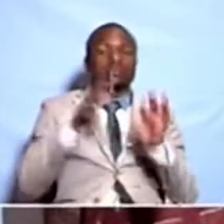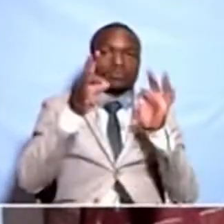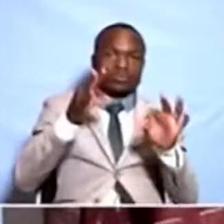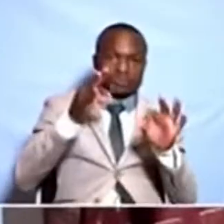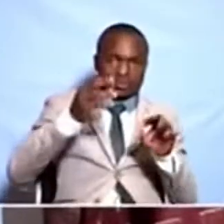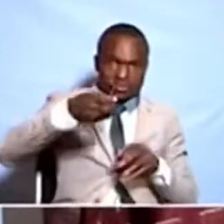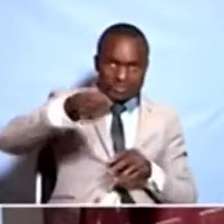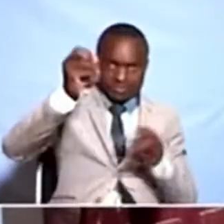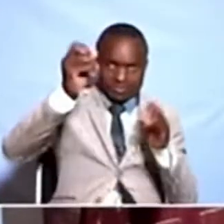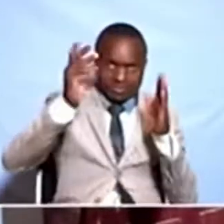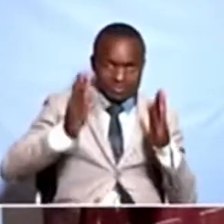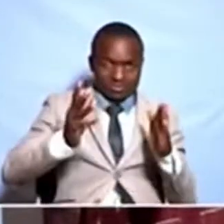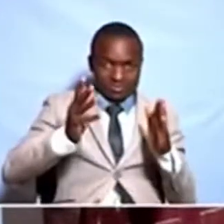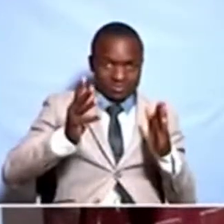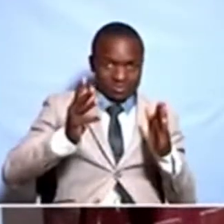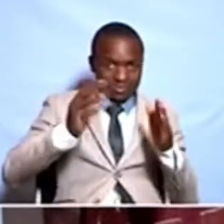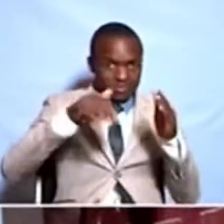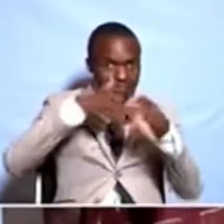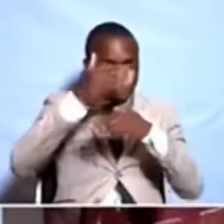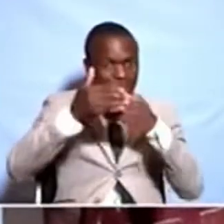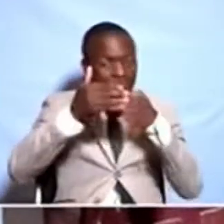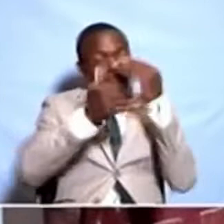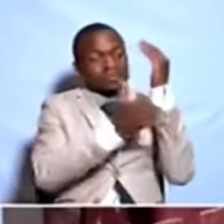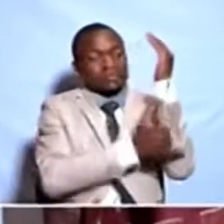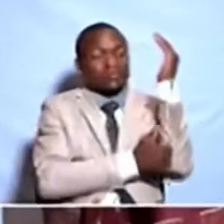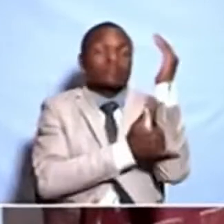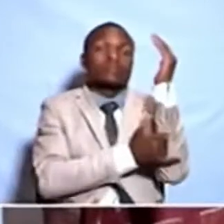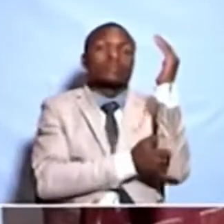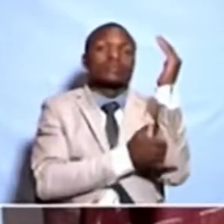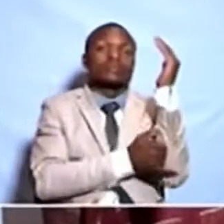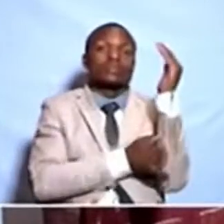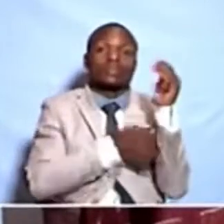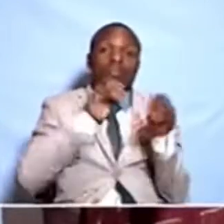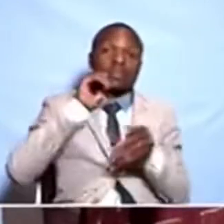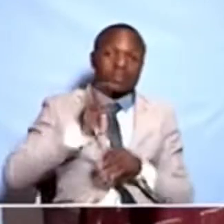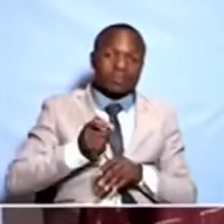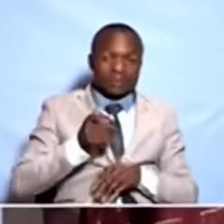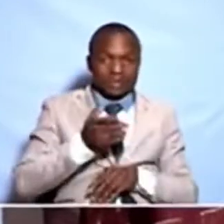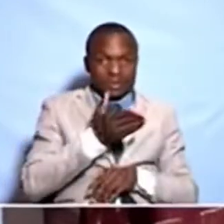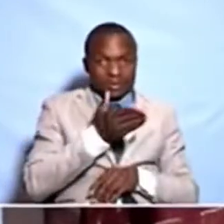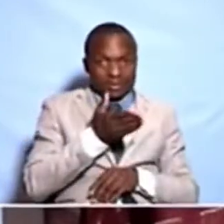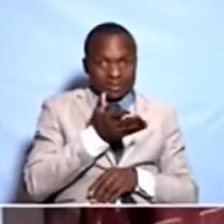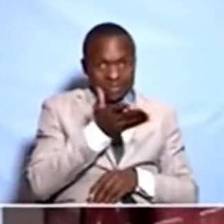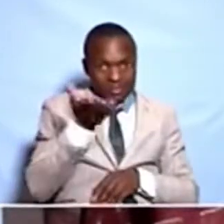is outside the country, I'm sure there must be documents